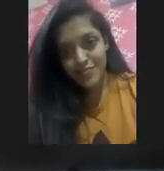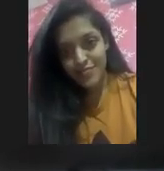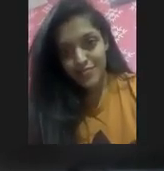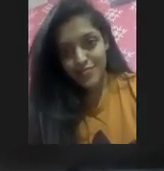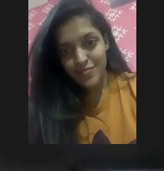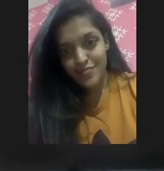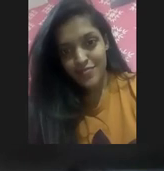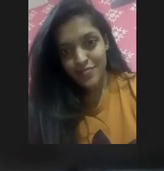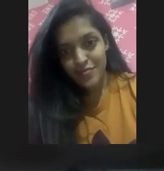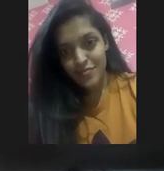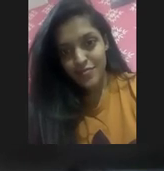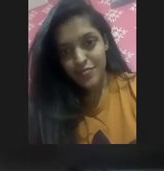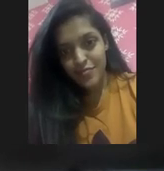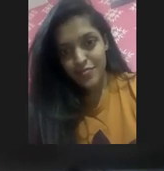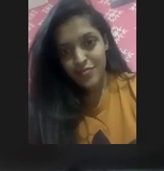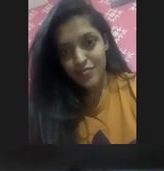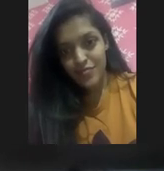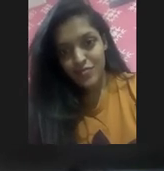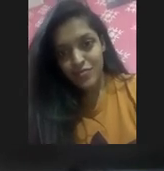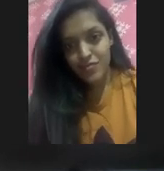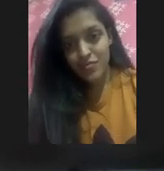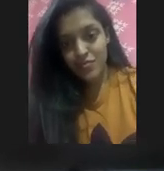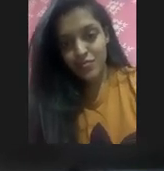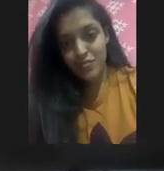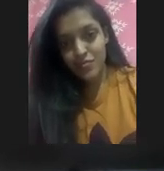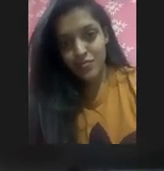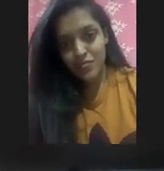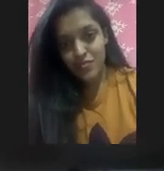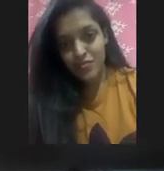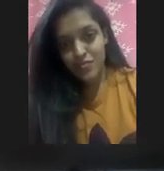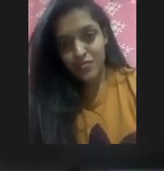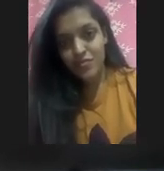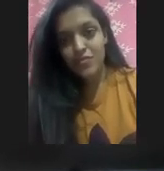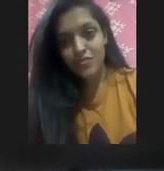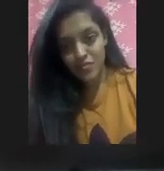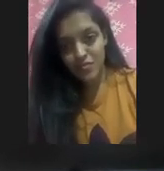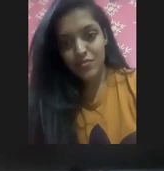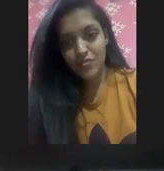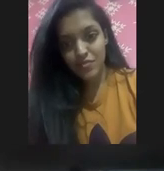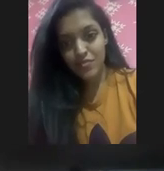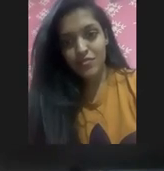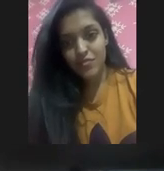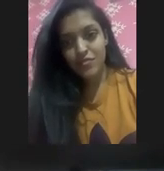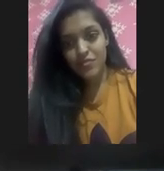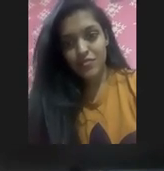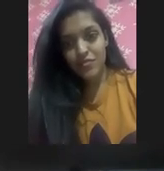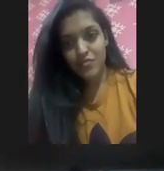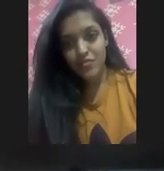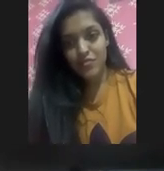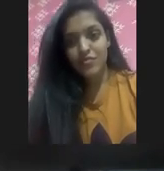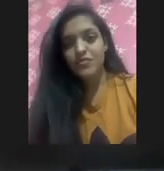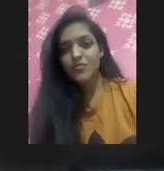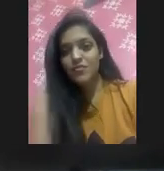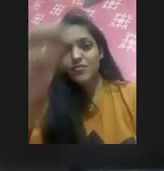The ordinary use of tribunals is the main